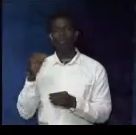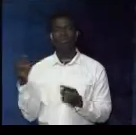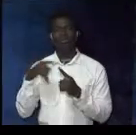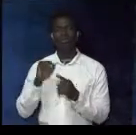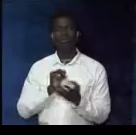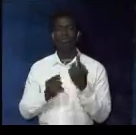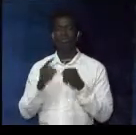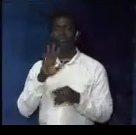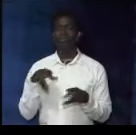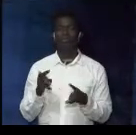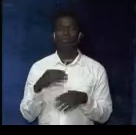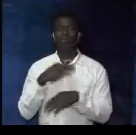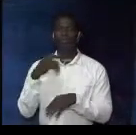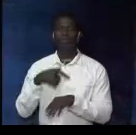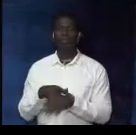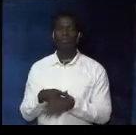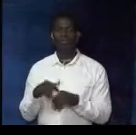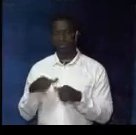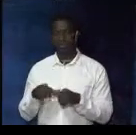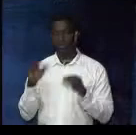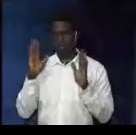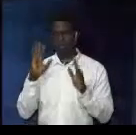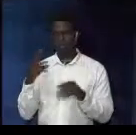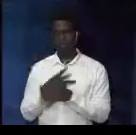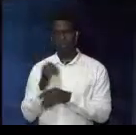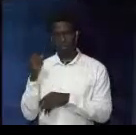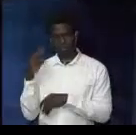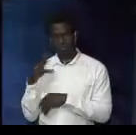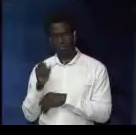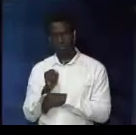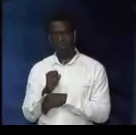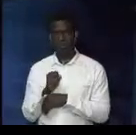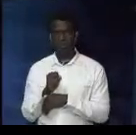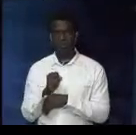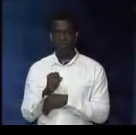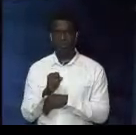lesson. Till I come your way next time, remain wonderful mathematicians.